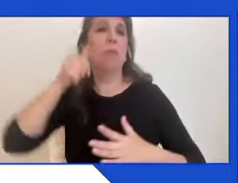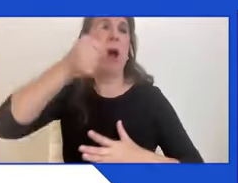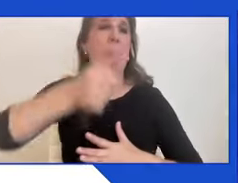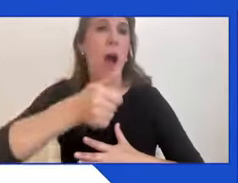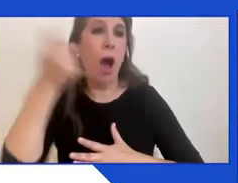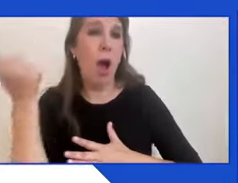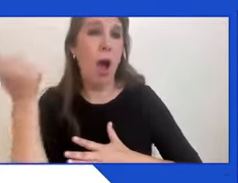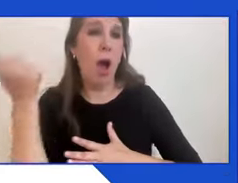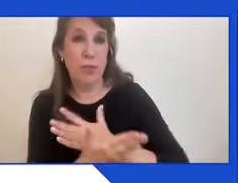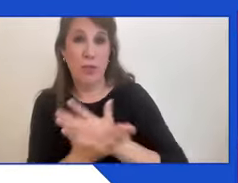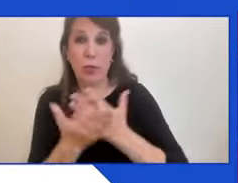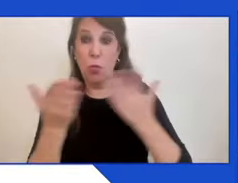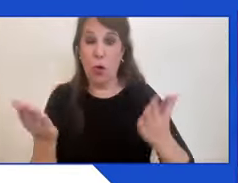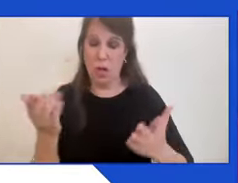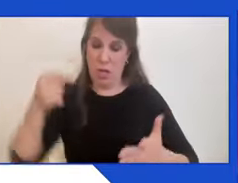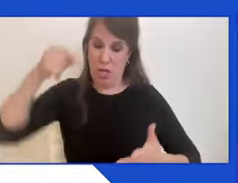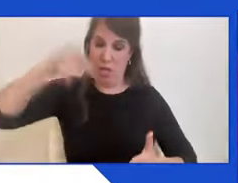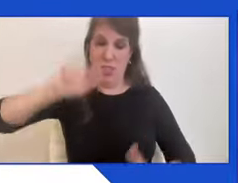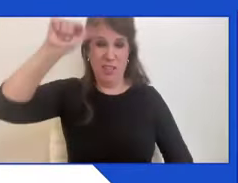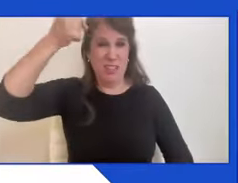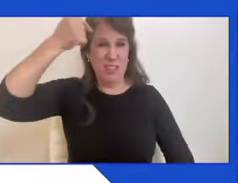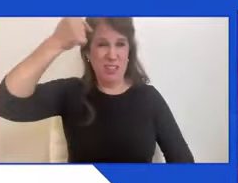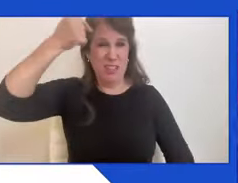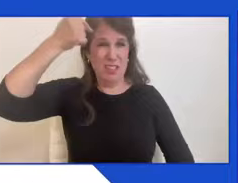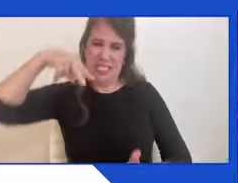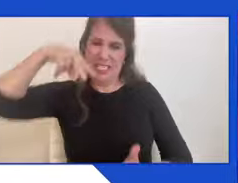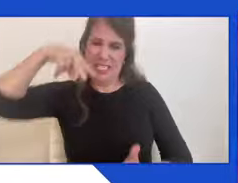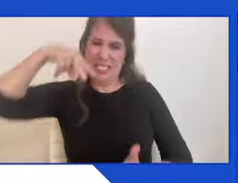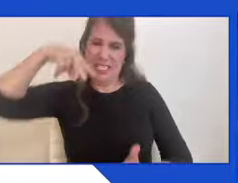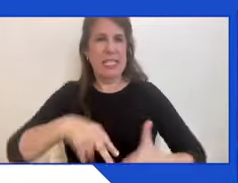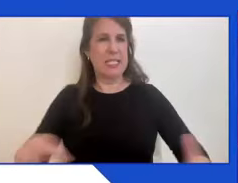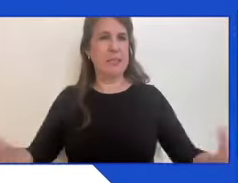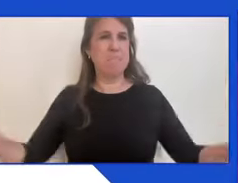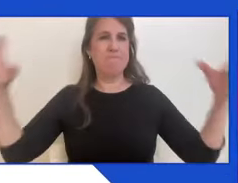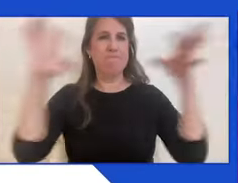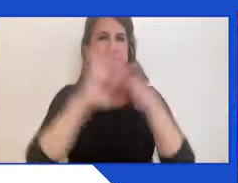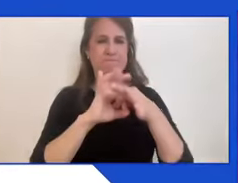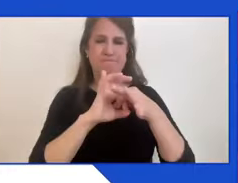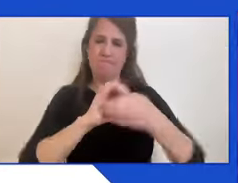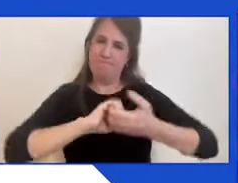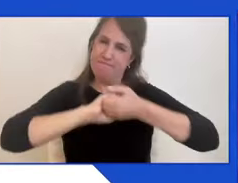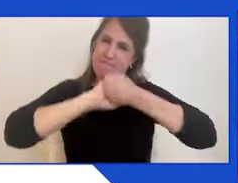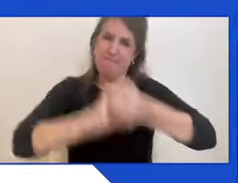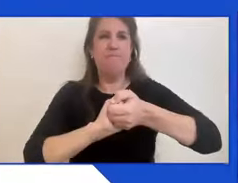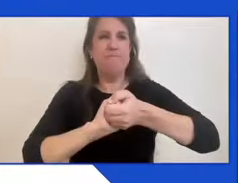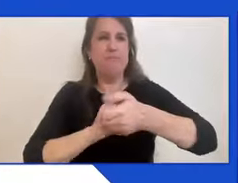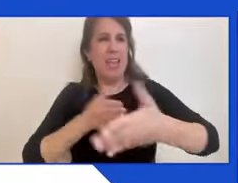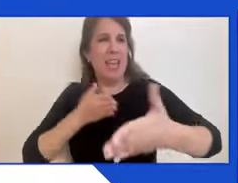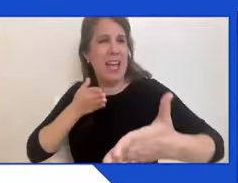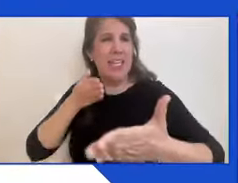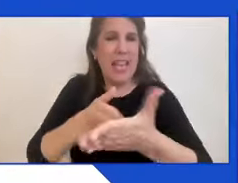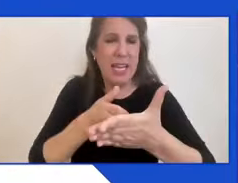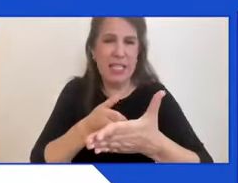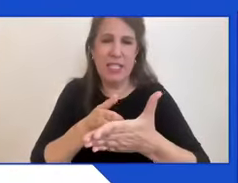stands shoulder to shoulder against Jew hatred.